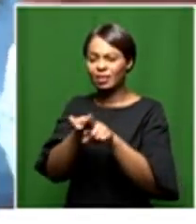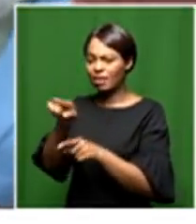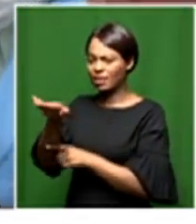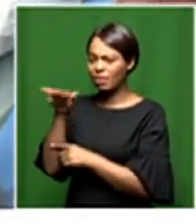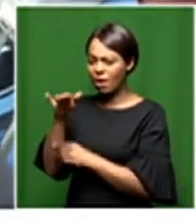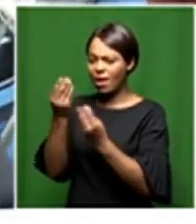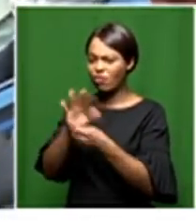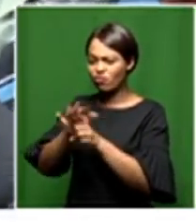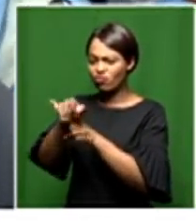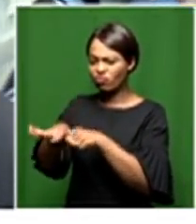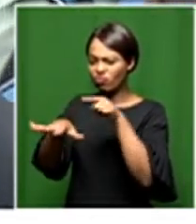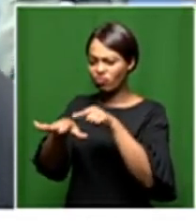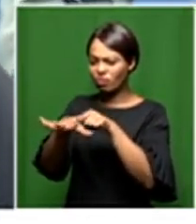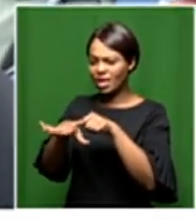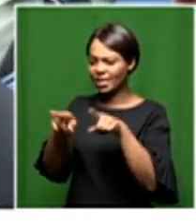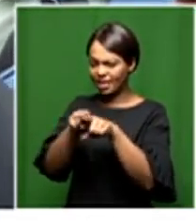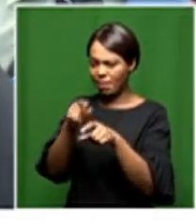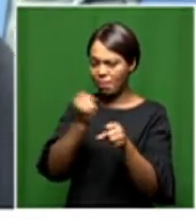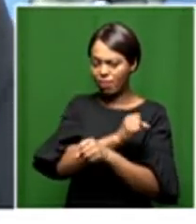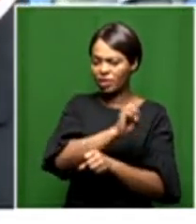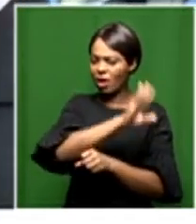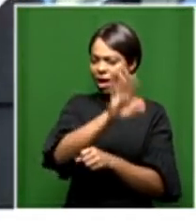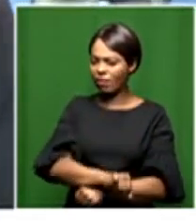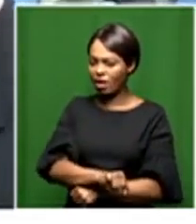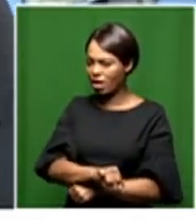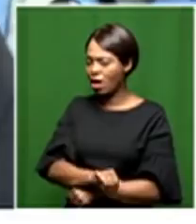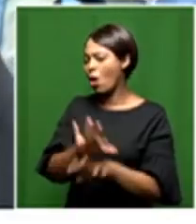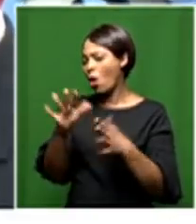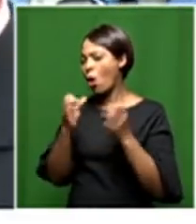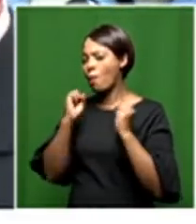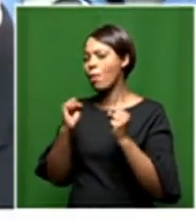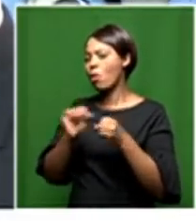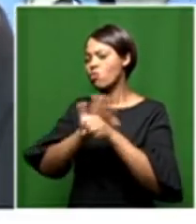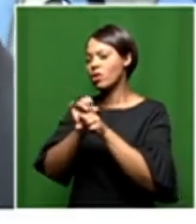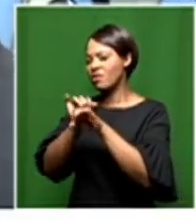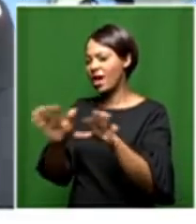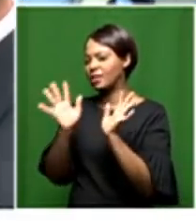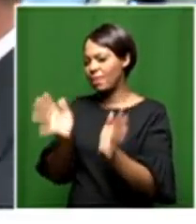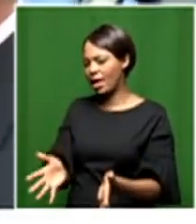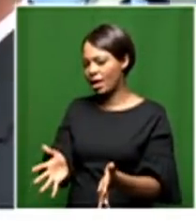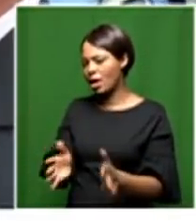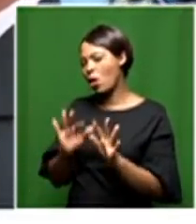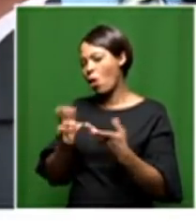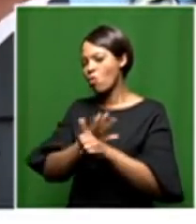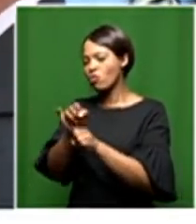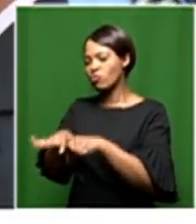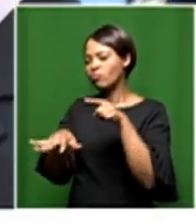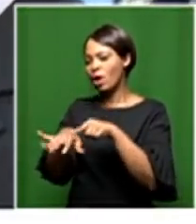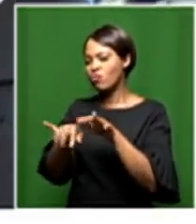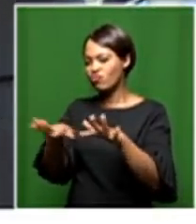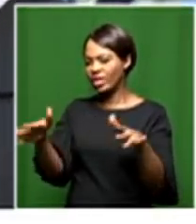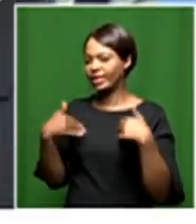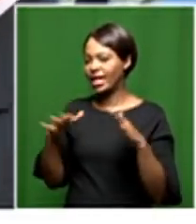new variant, or are you still very much stuck with the novel coronavirus strand?